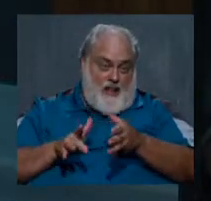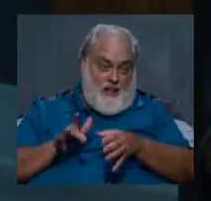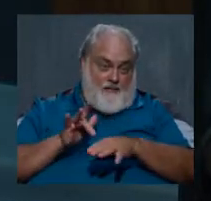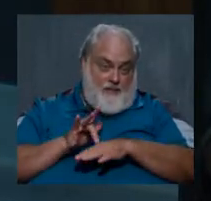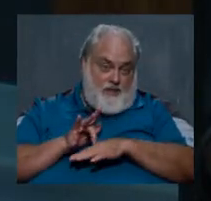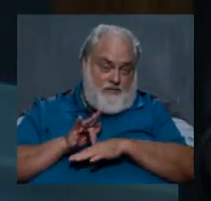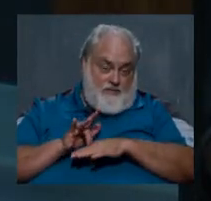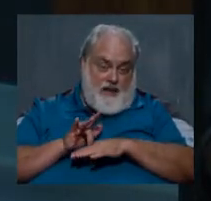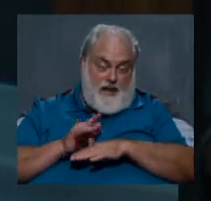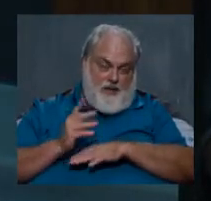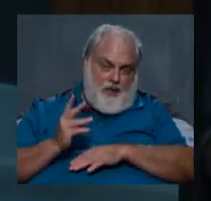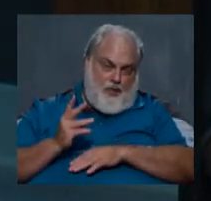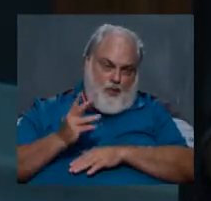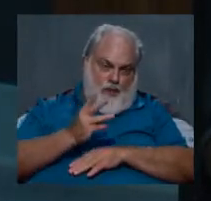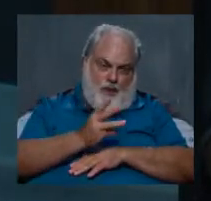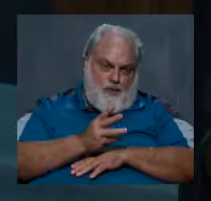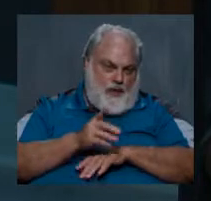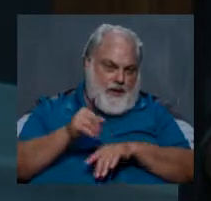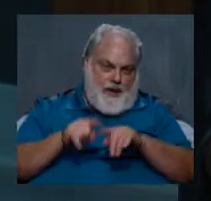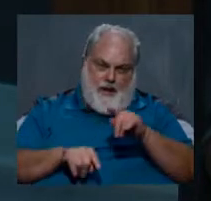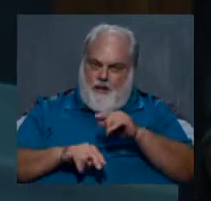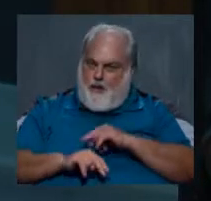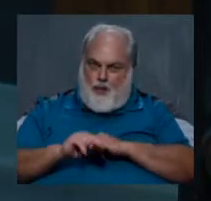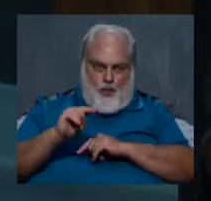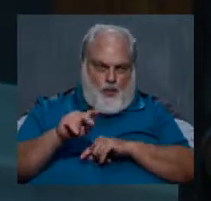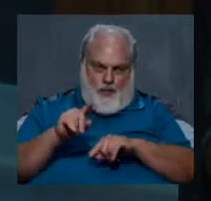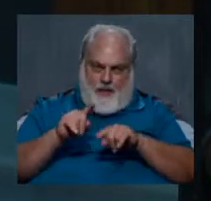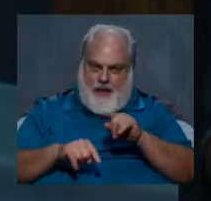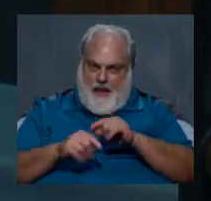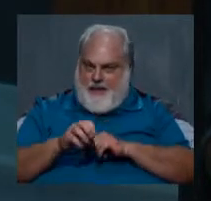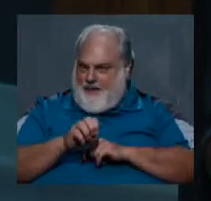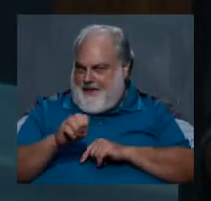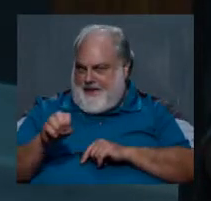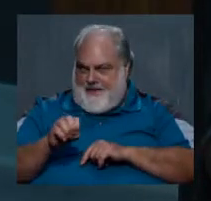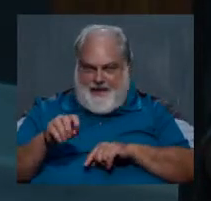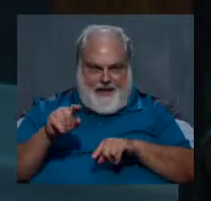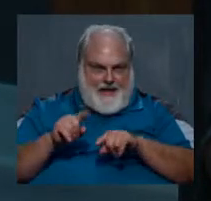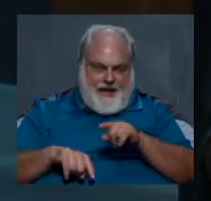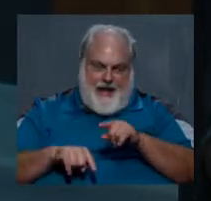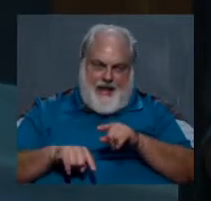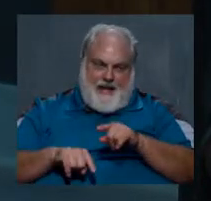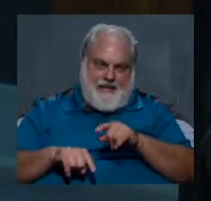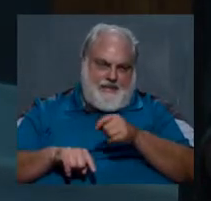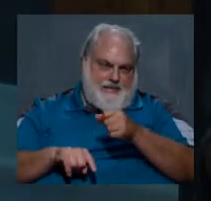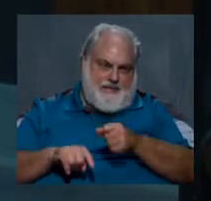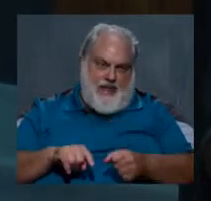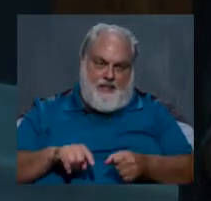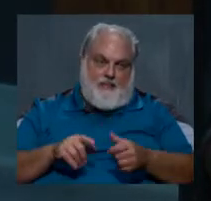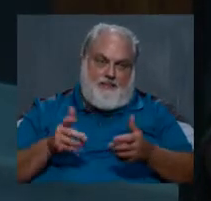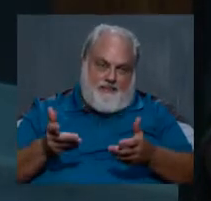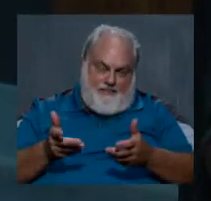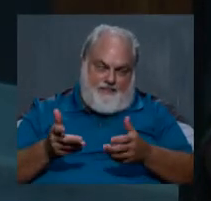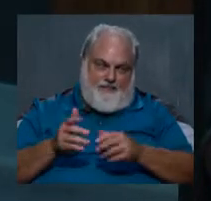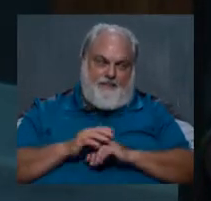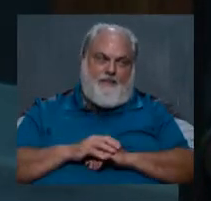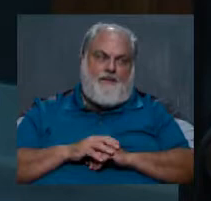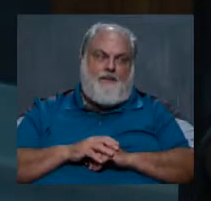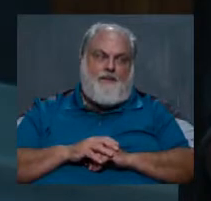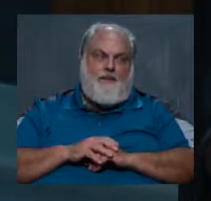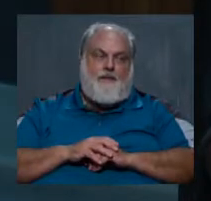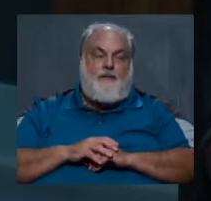landlocked, obviously. Can't go north to the east. We're pretty well as far as we can go there. We're near the south